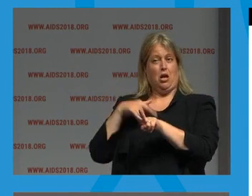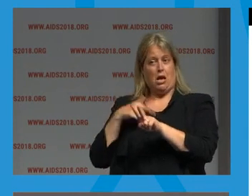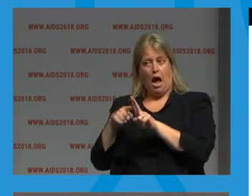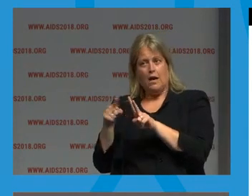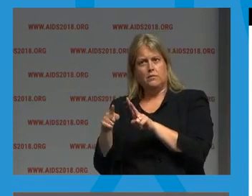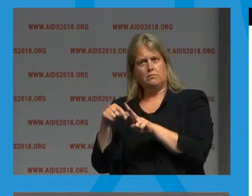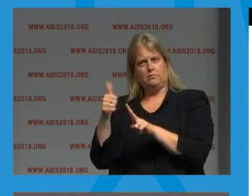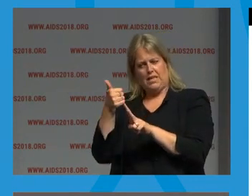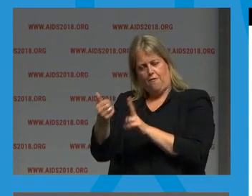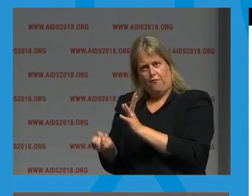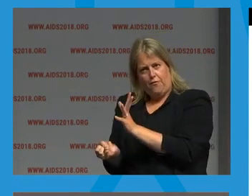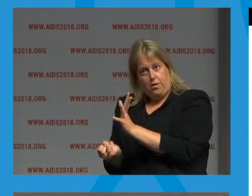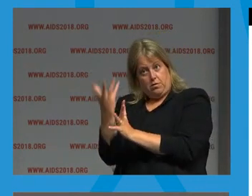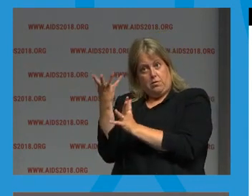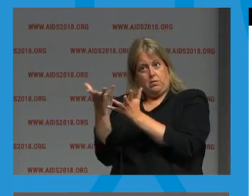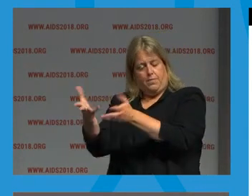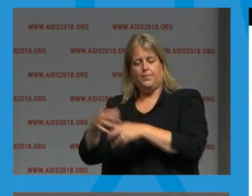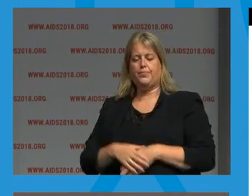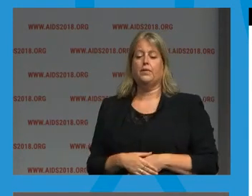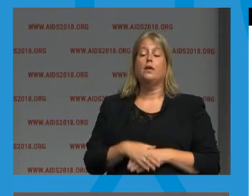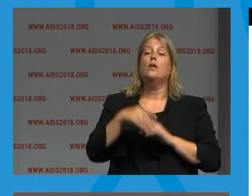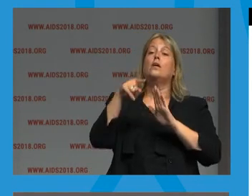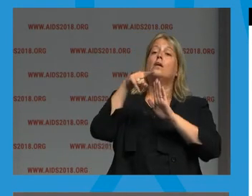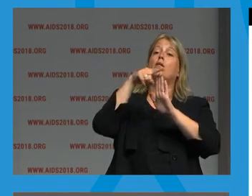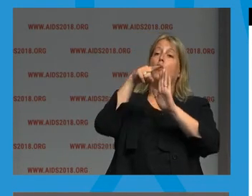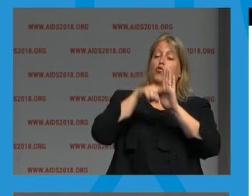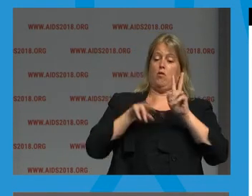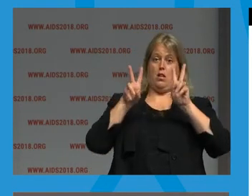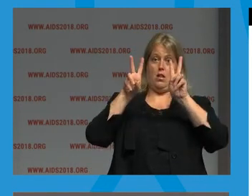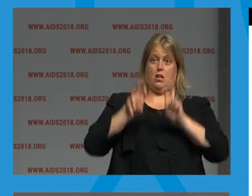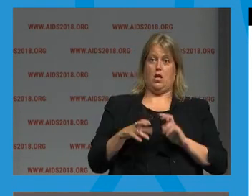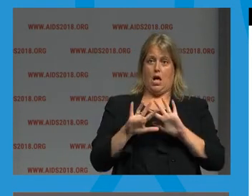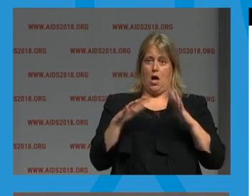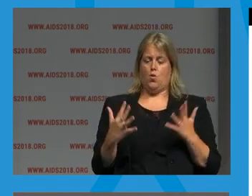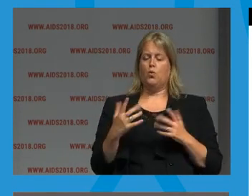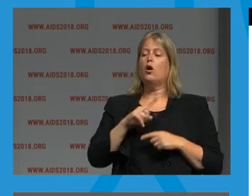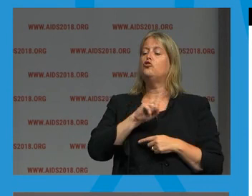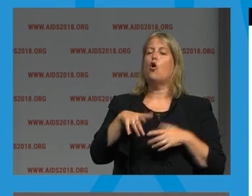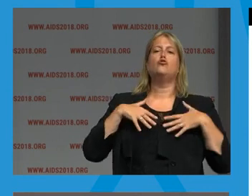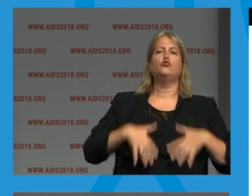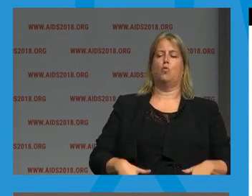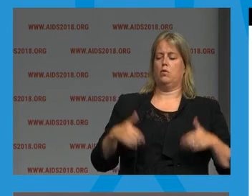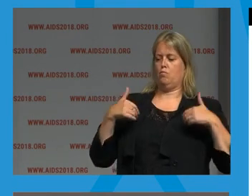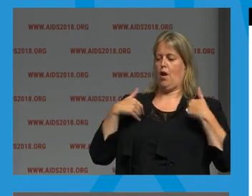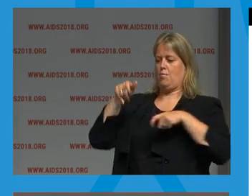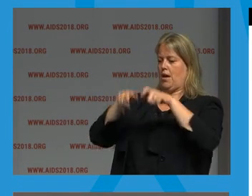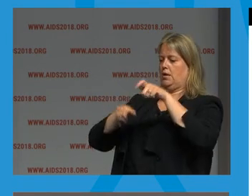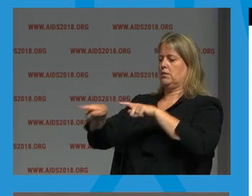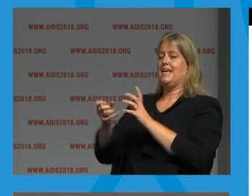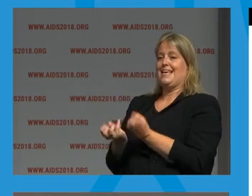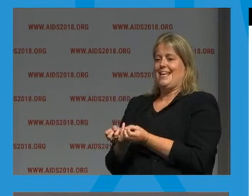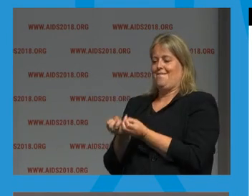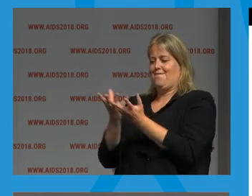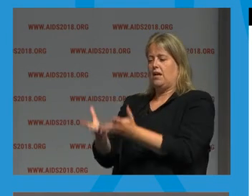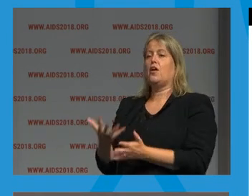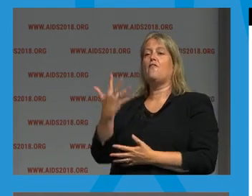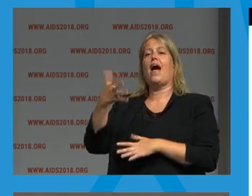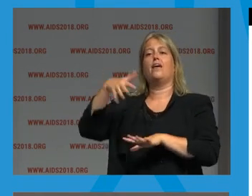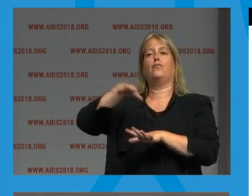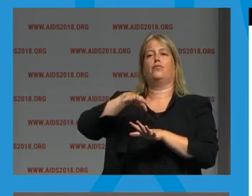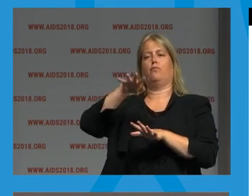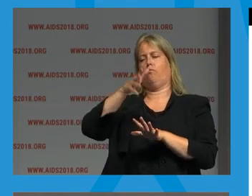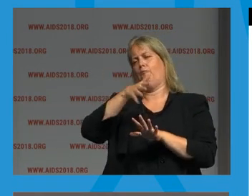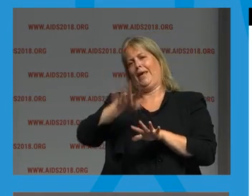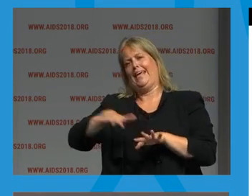ago. And the protocol of the study was to take non-human primates, infect them for 5 weeks, treat them with ART